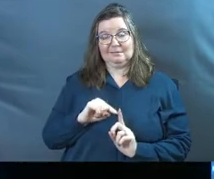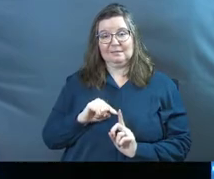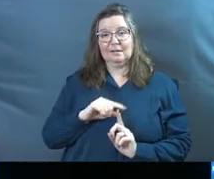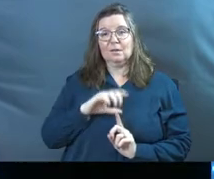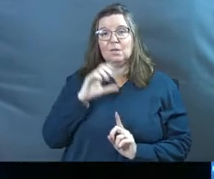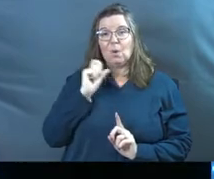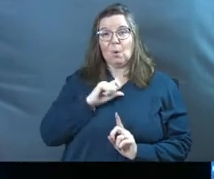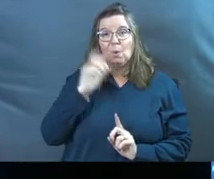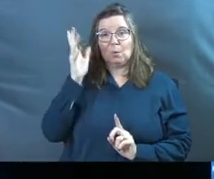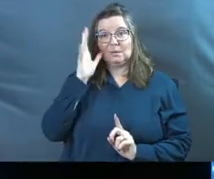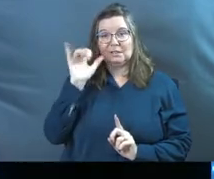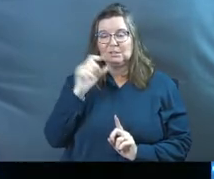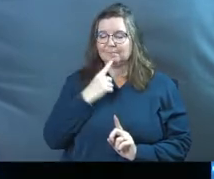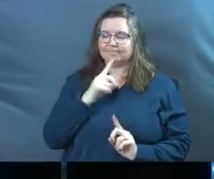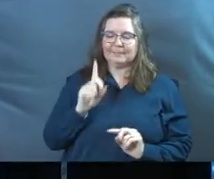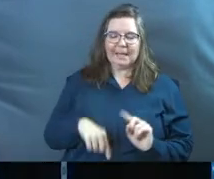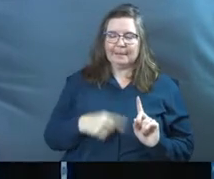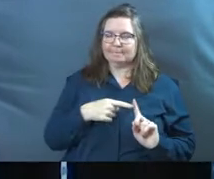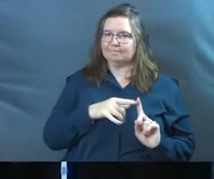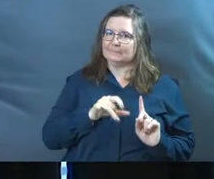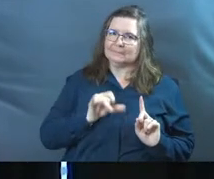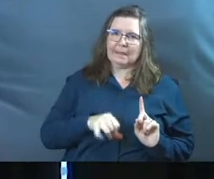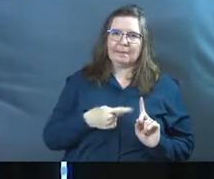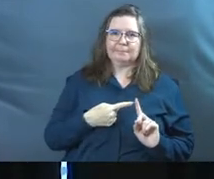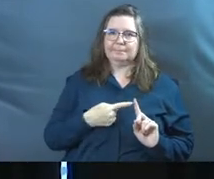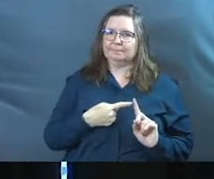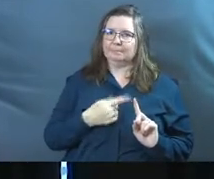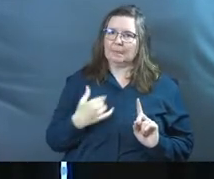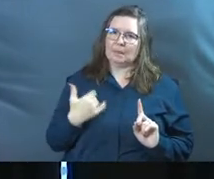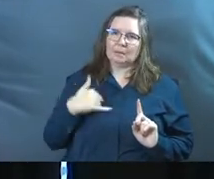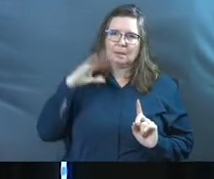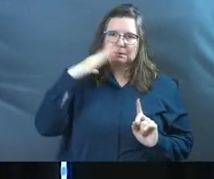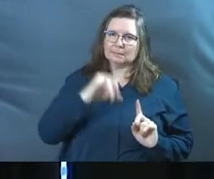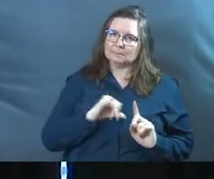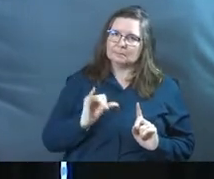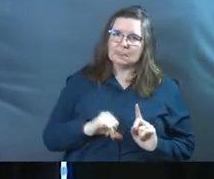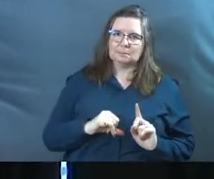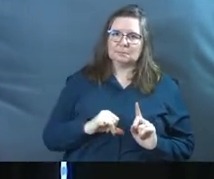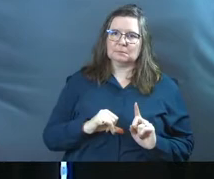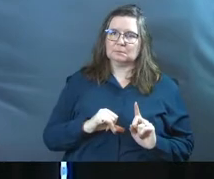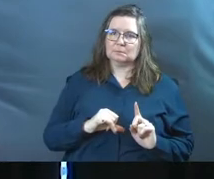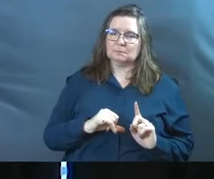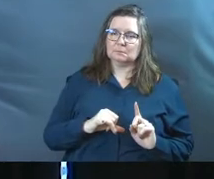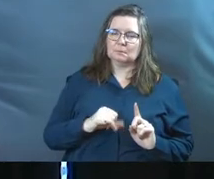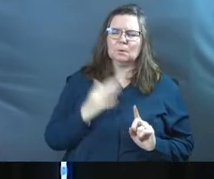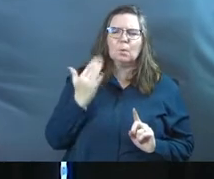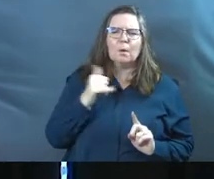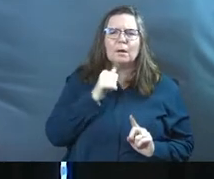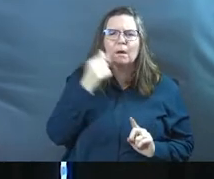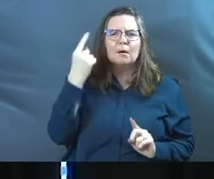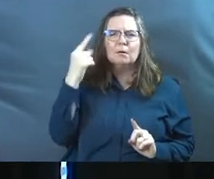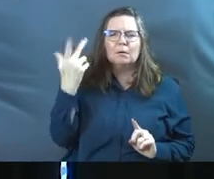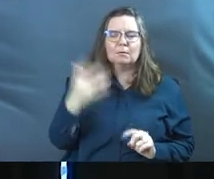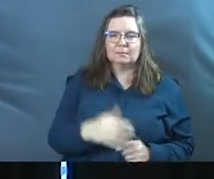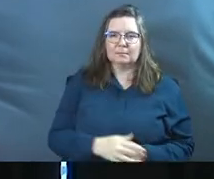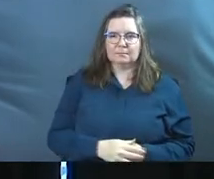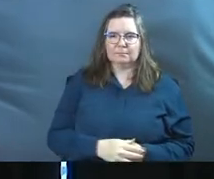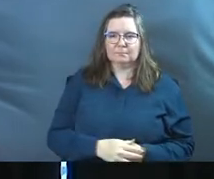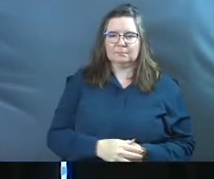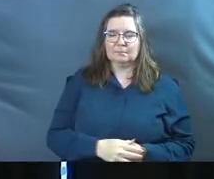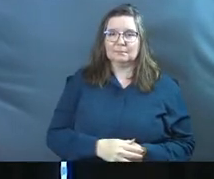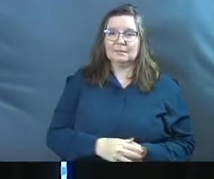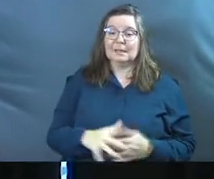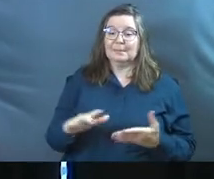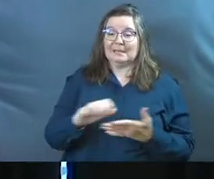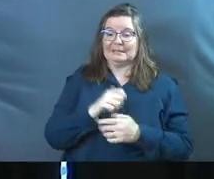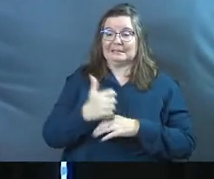So old dad Jacob said, you can't take Benjamin, the youngest son. But why not, Dad? It's